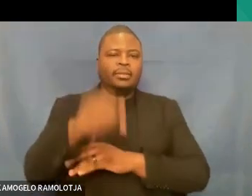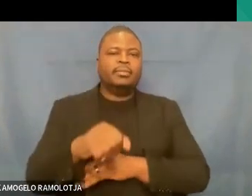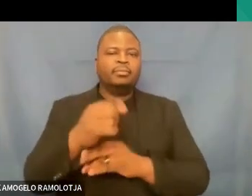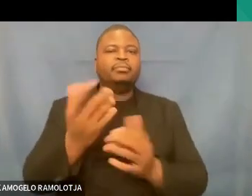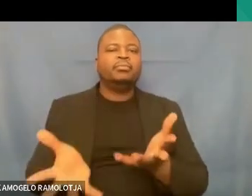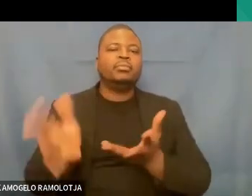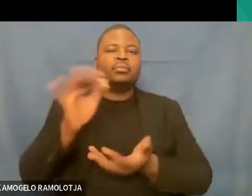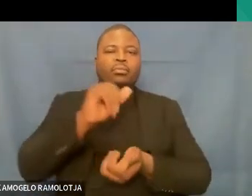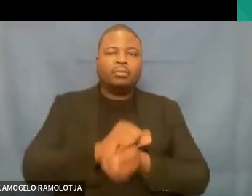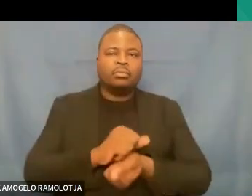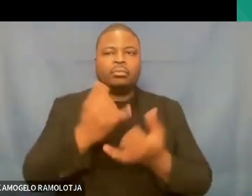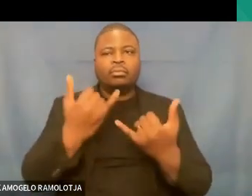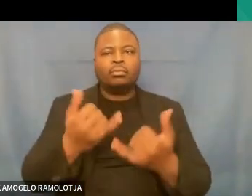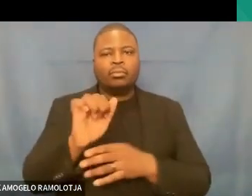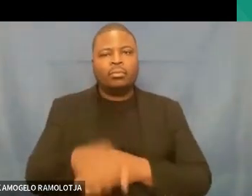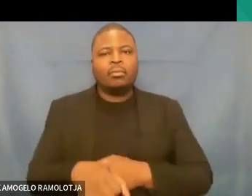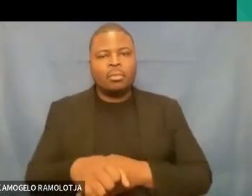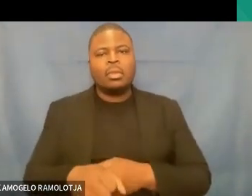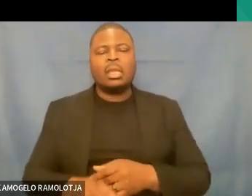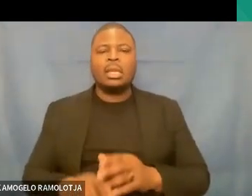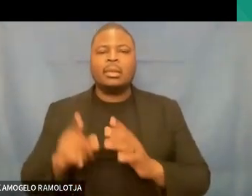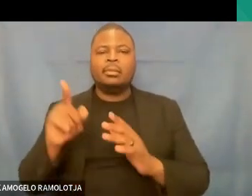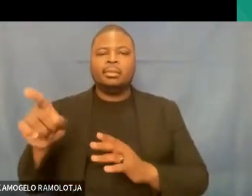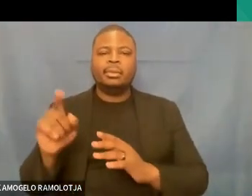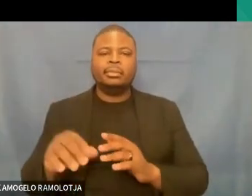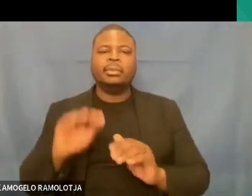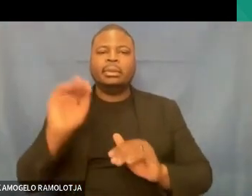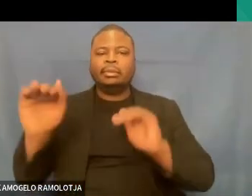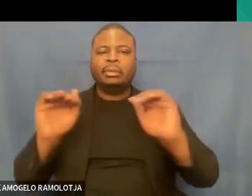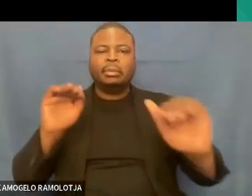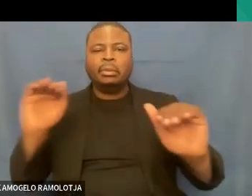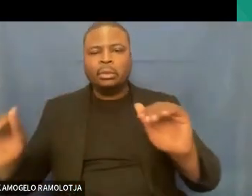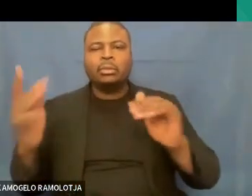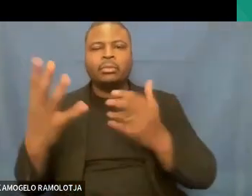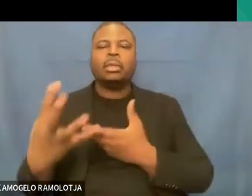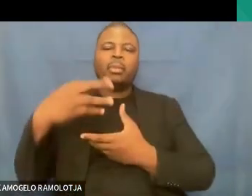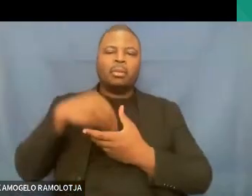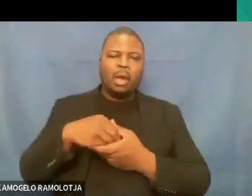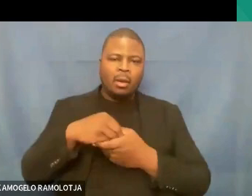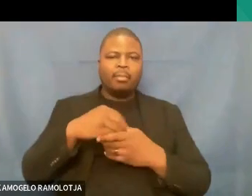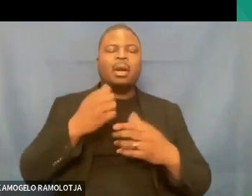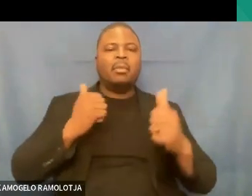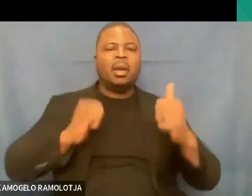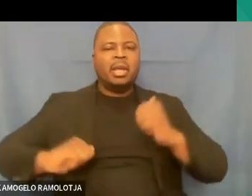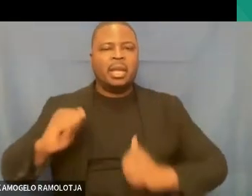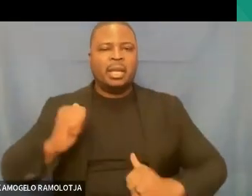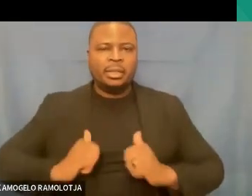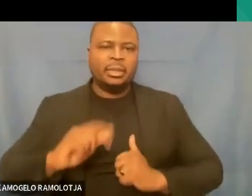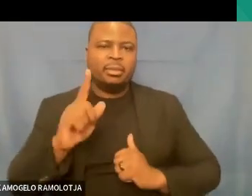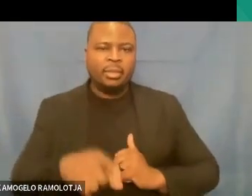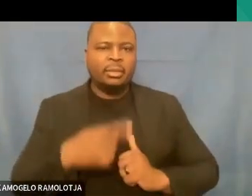up, a call for action and some strategic recommendations.